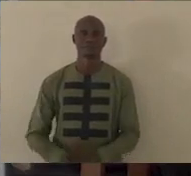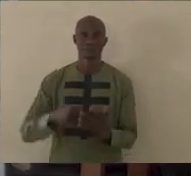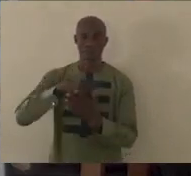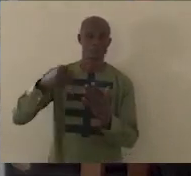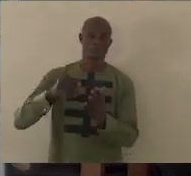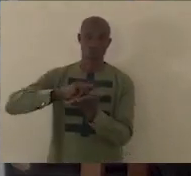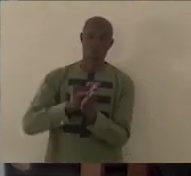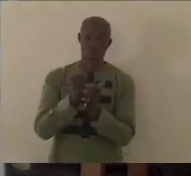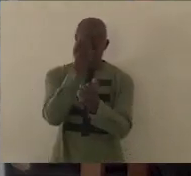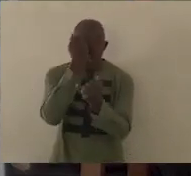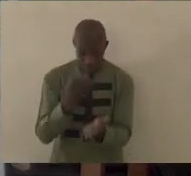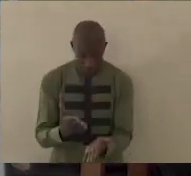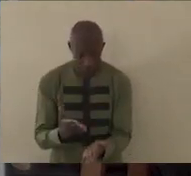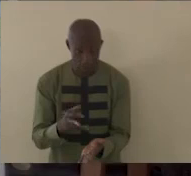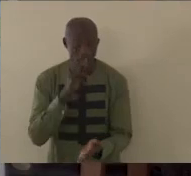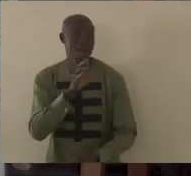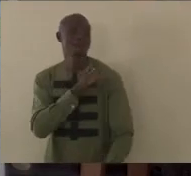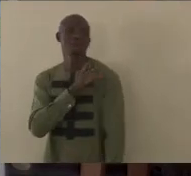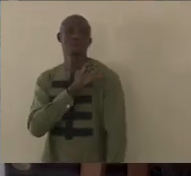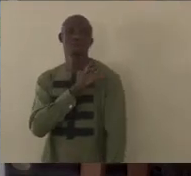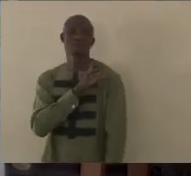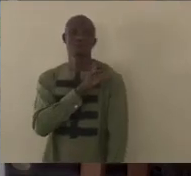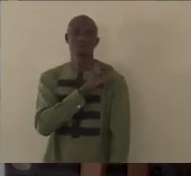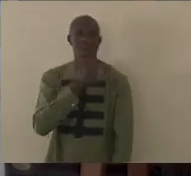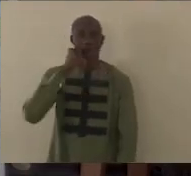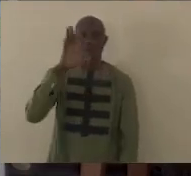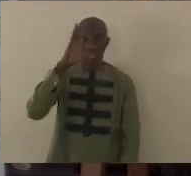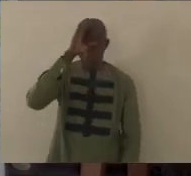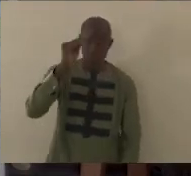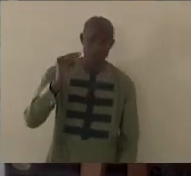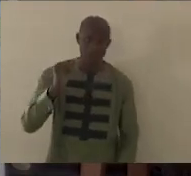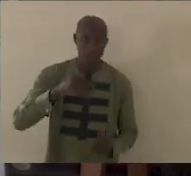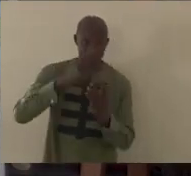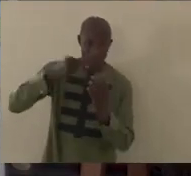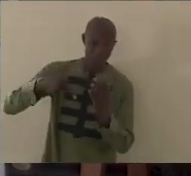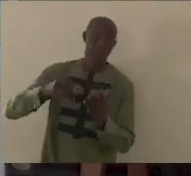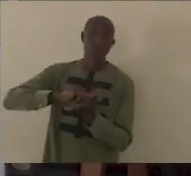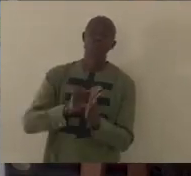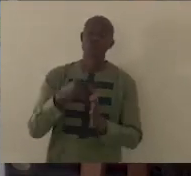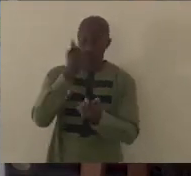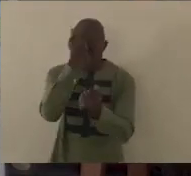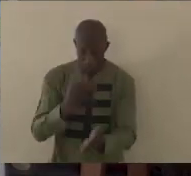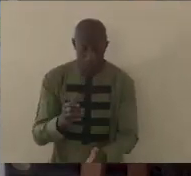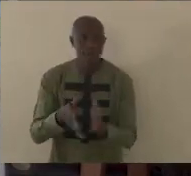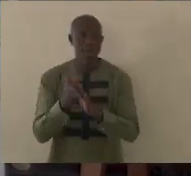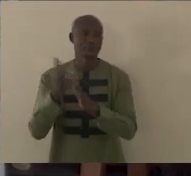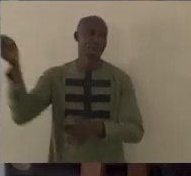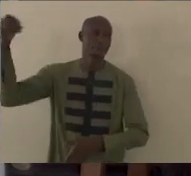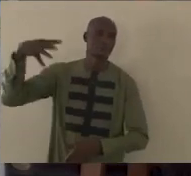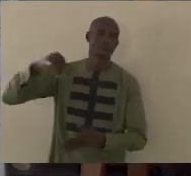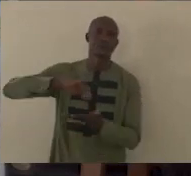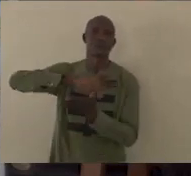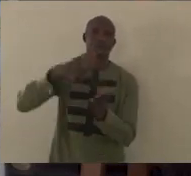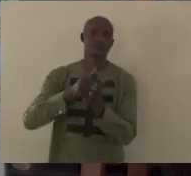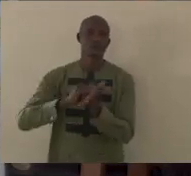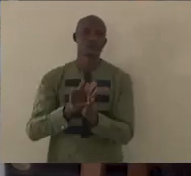Among those to obey traffic light, are policemen, is it? Policemen and women should be among those to obey traffic light, isn't it?